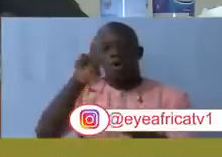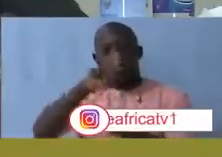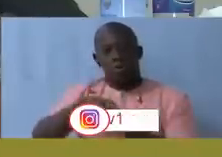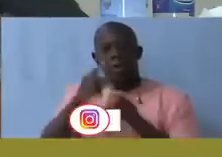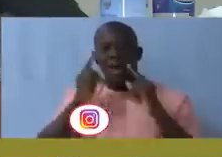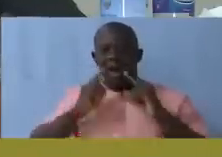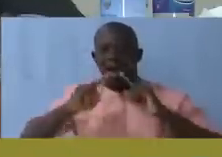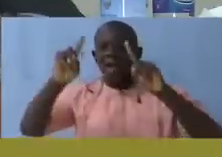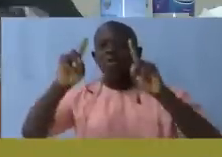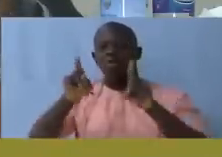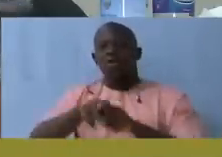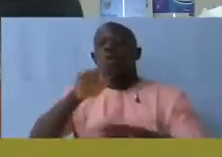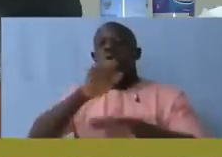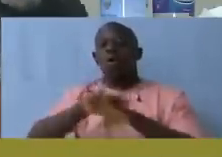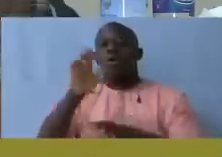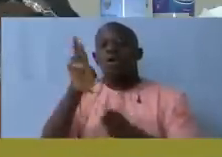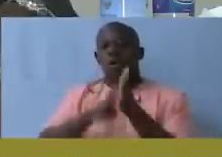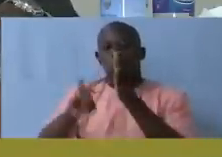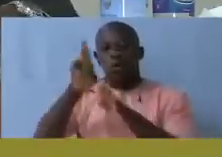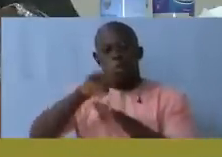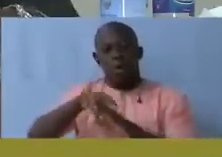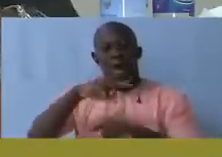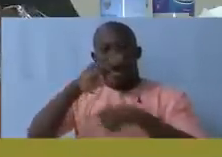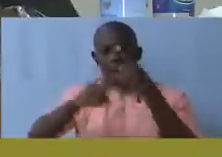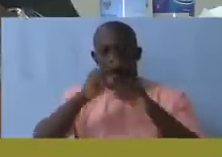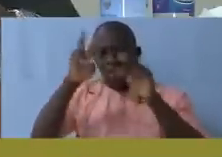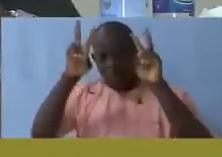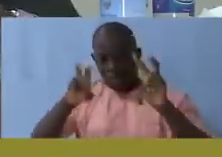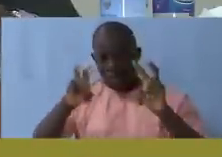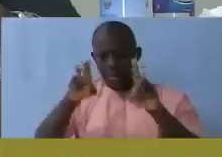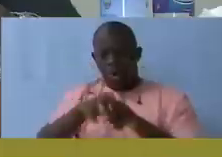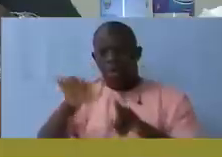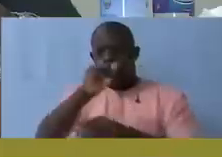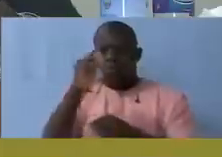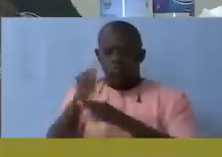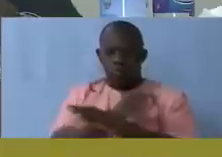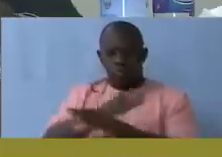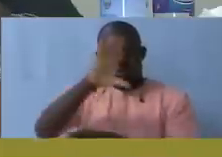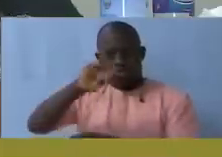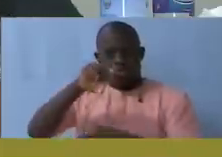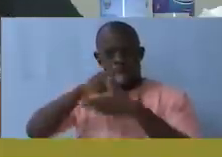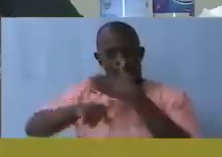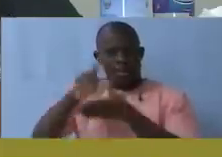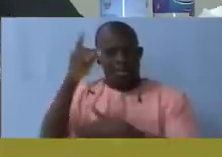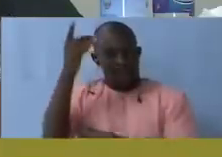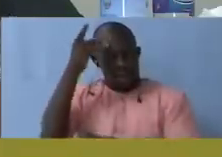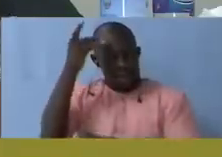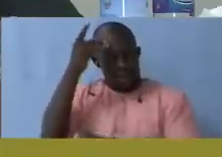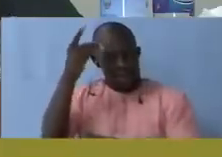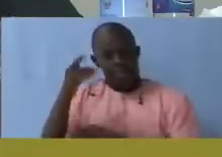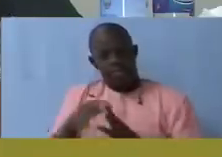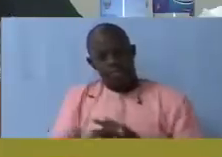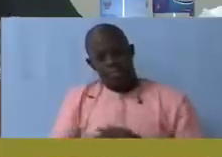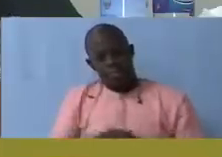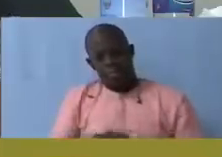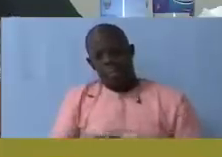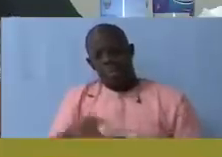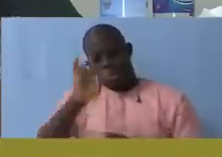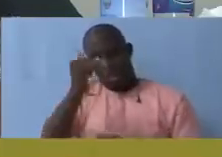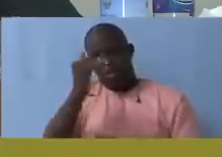pronouncement on the result of the tests that were carried out in the car. Yes, that's